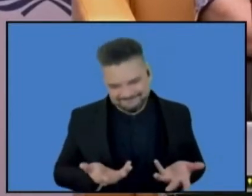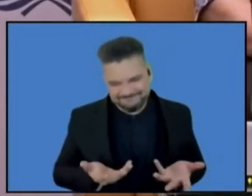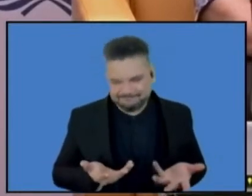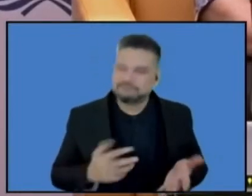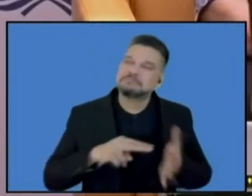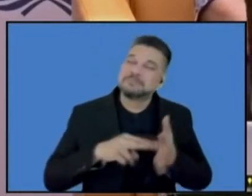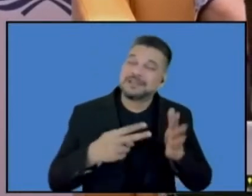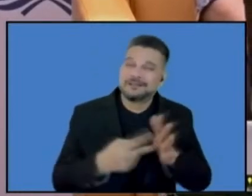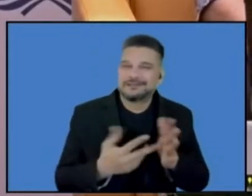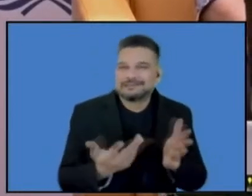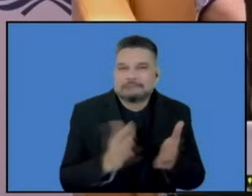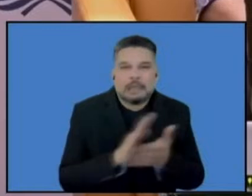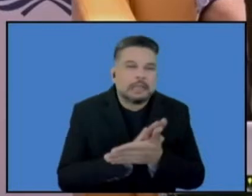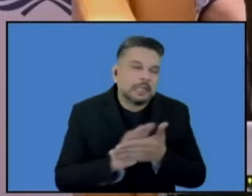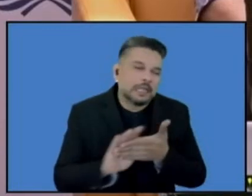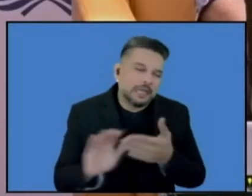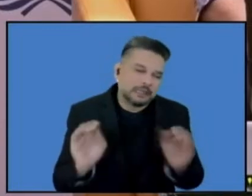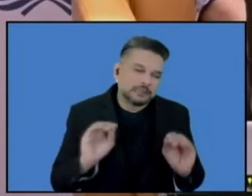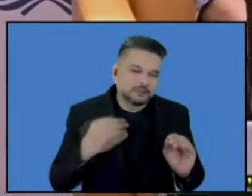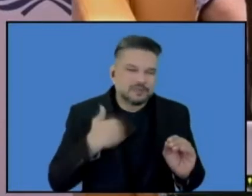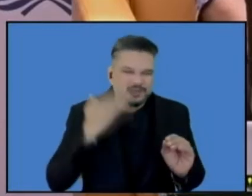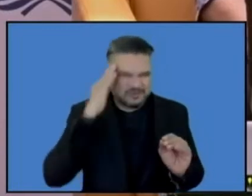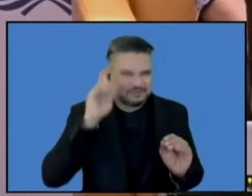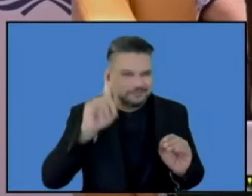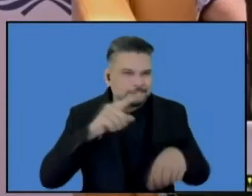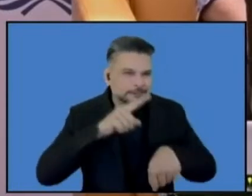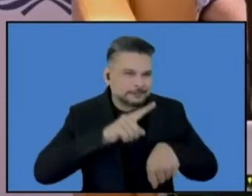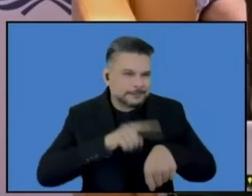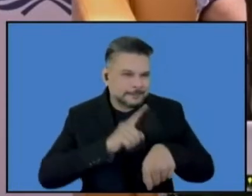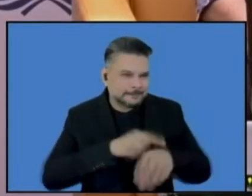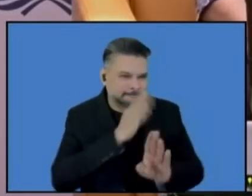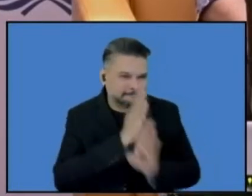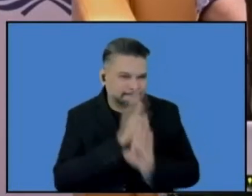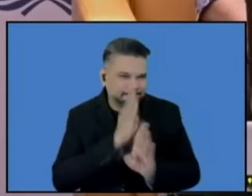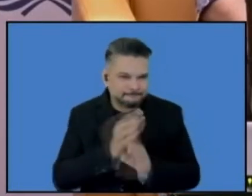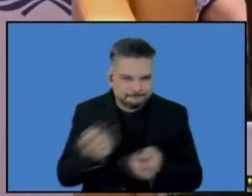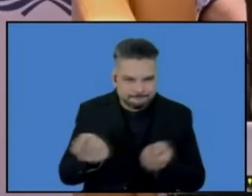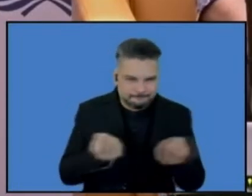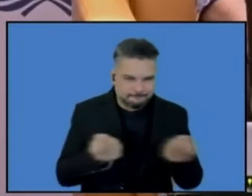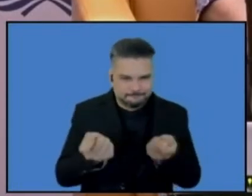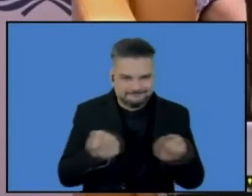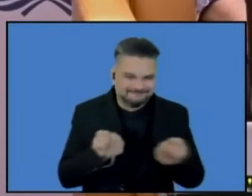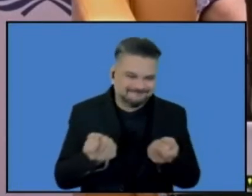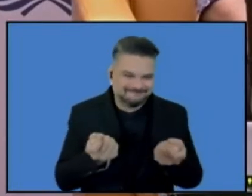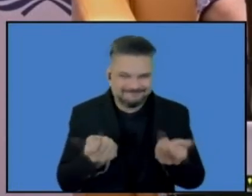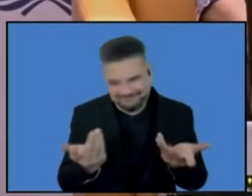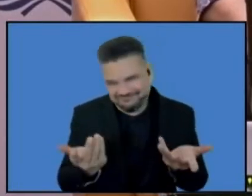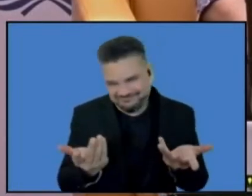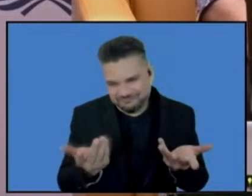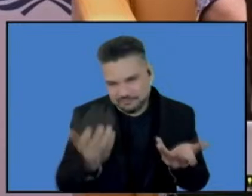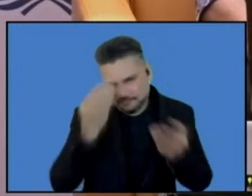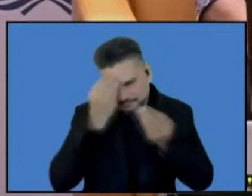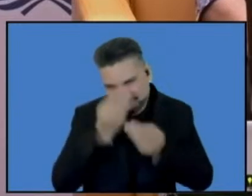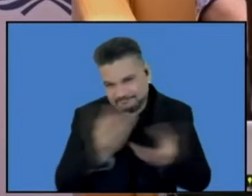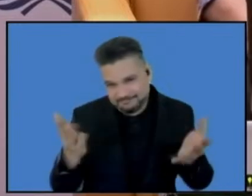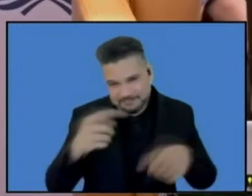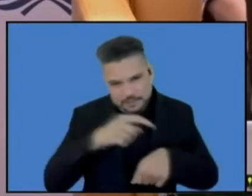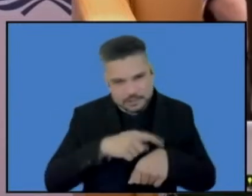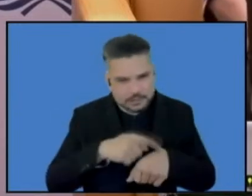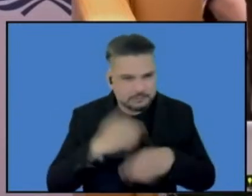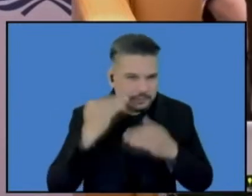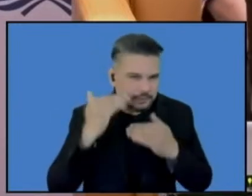not so nice duty of being the timekeeper as well. I'm being reminded that we have very limited time for the panel. So by